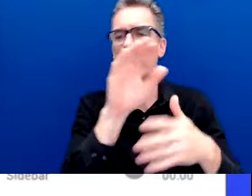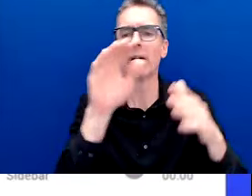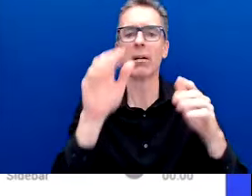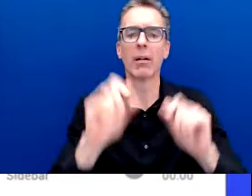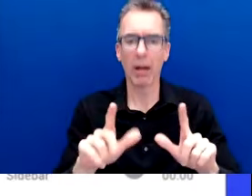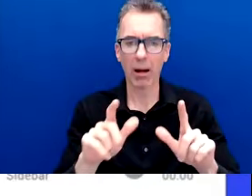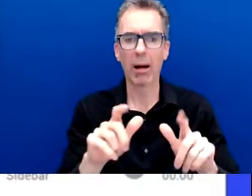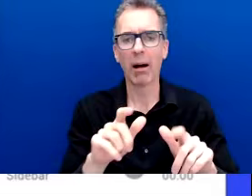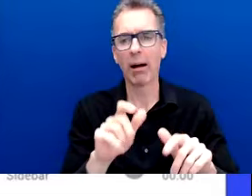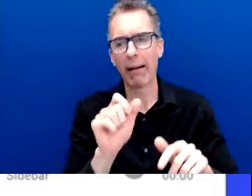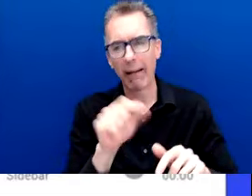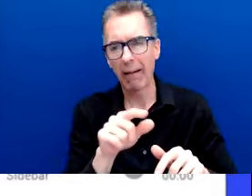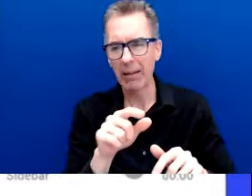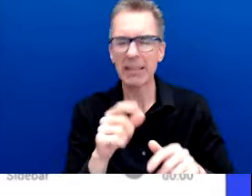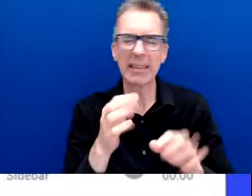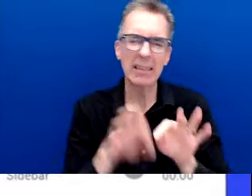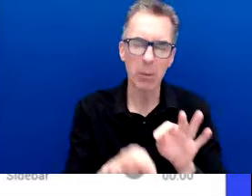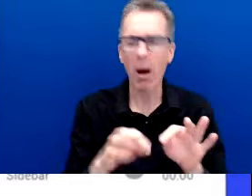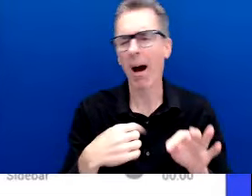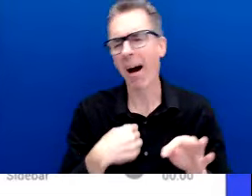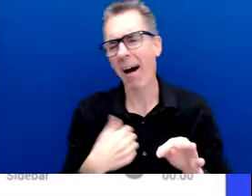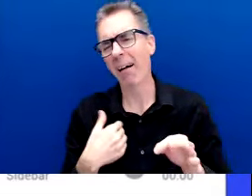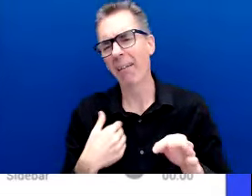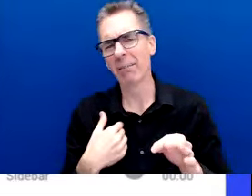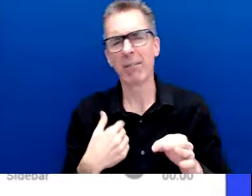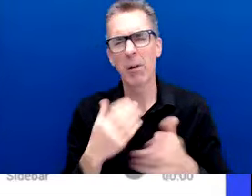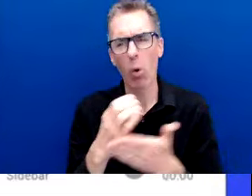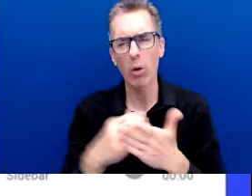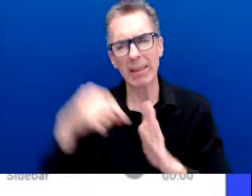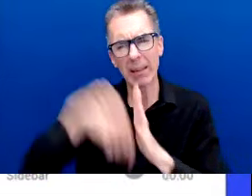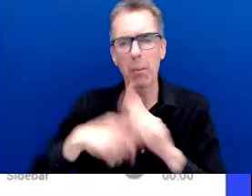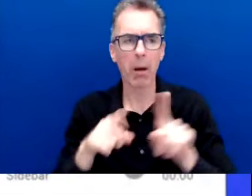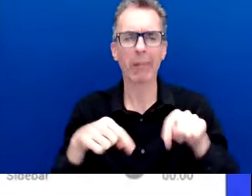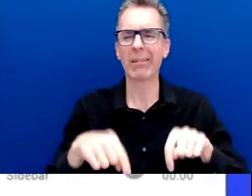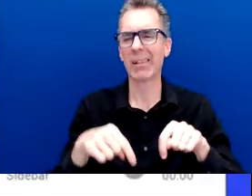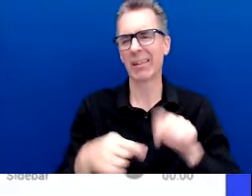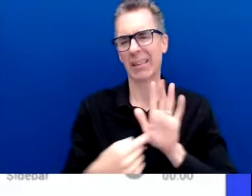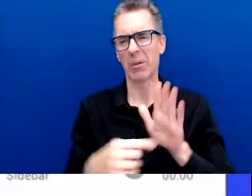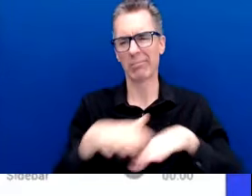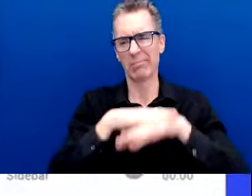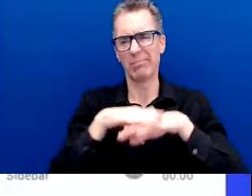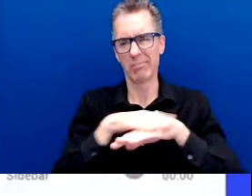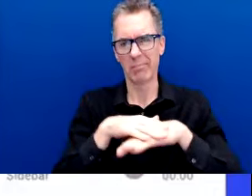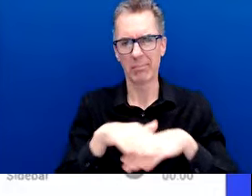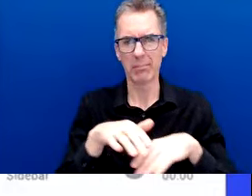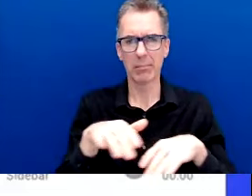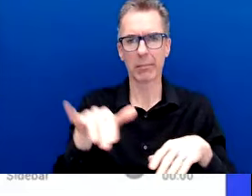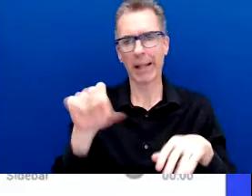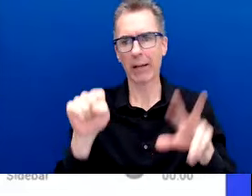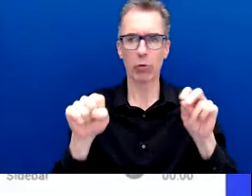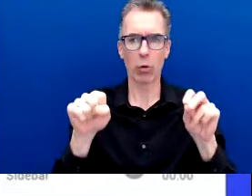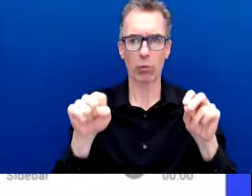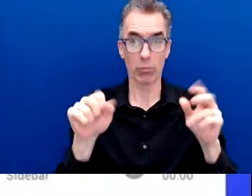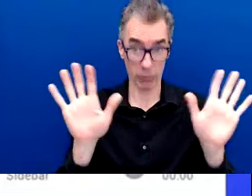do ask way more in-depth questions in this, but I just doing something for the exercise today. Choose my yes or no, and